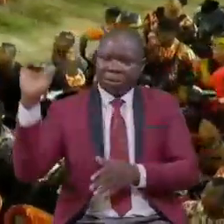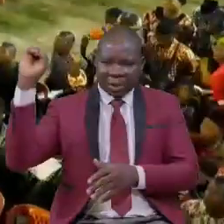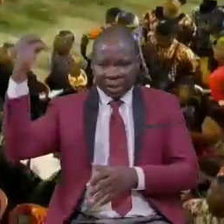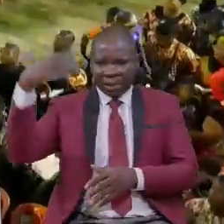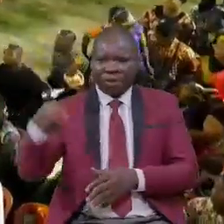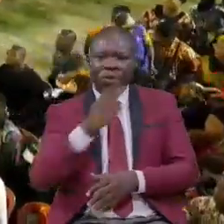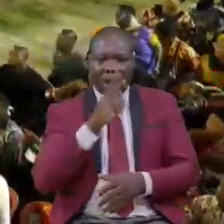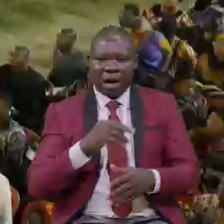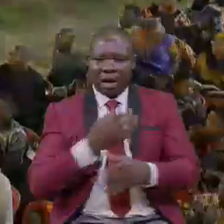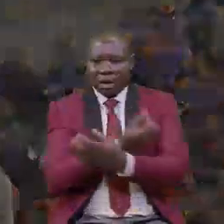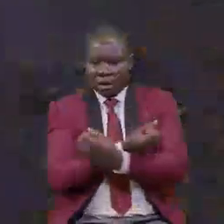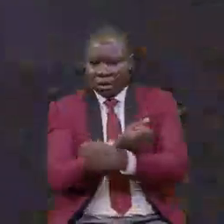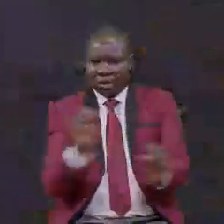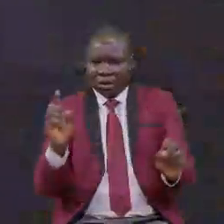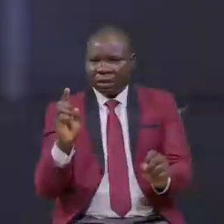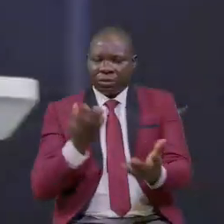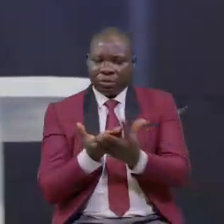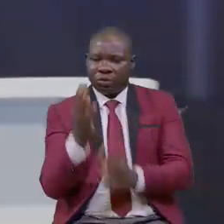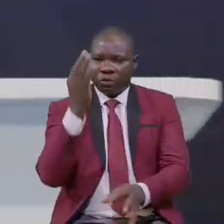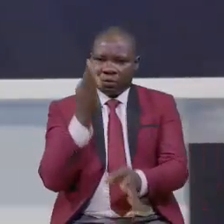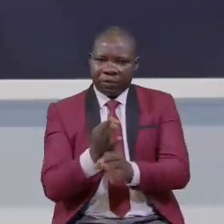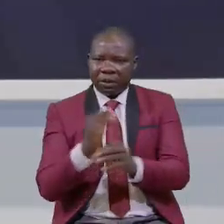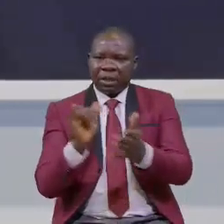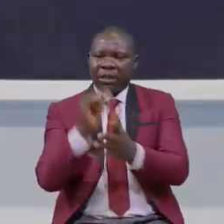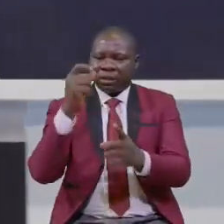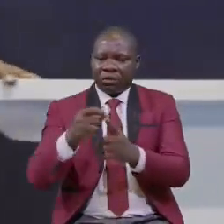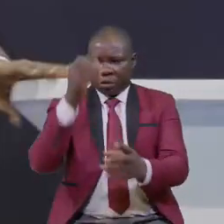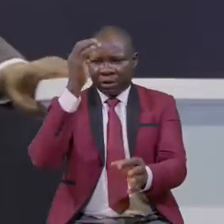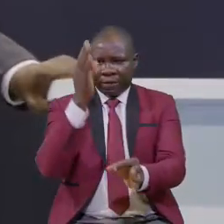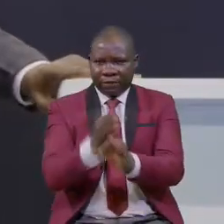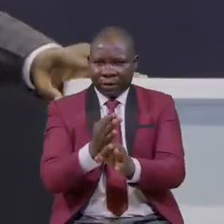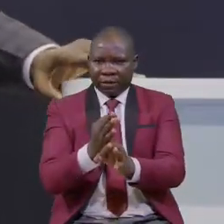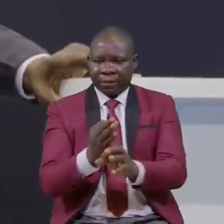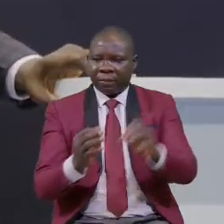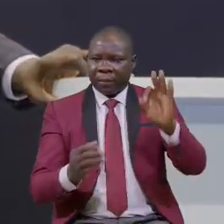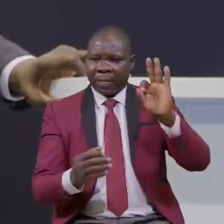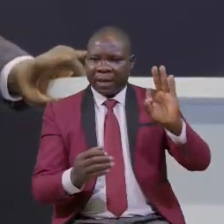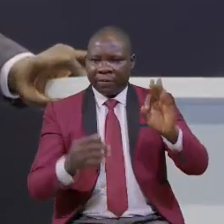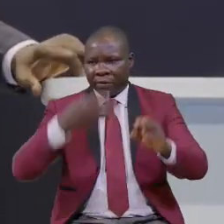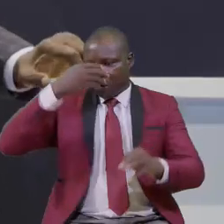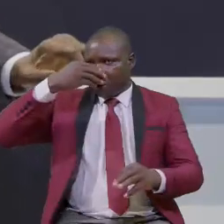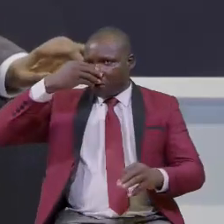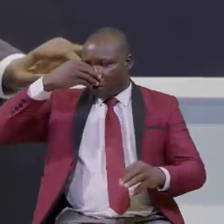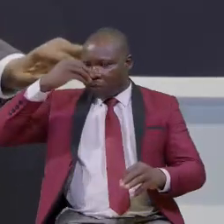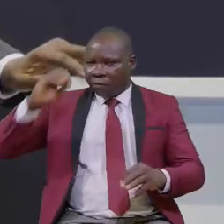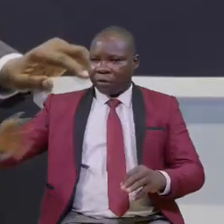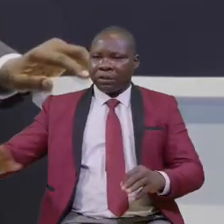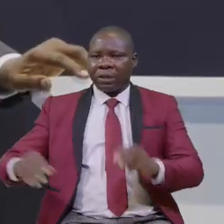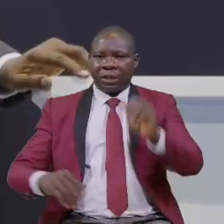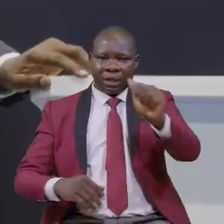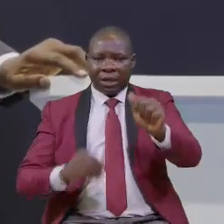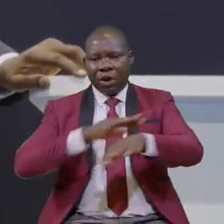Through faith. That's what faith. Look at this. Forsaking all,